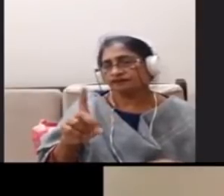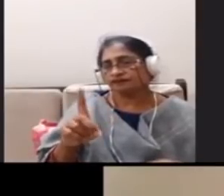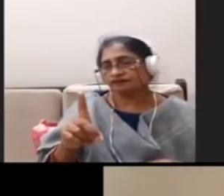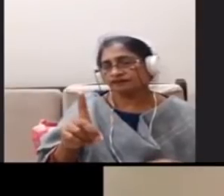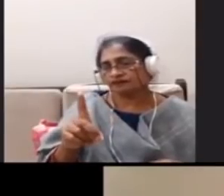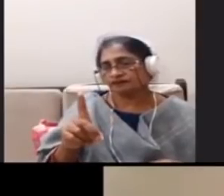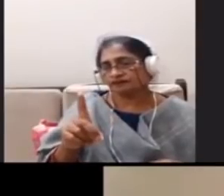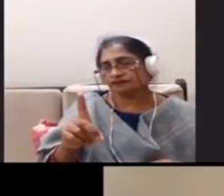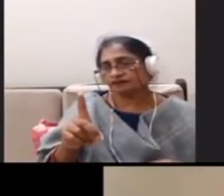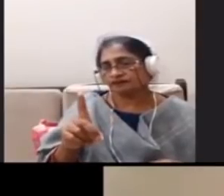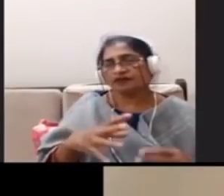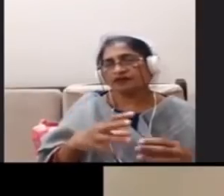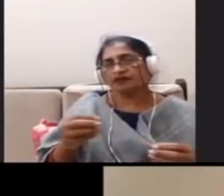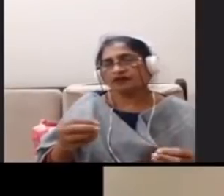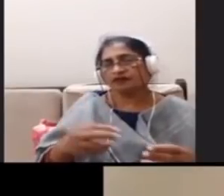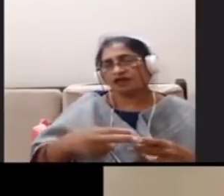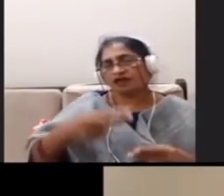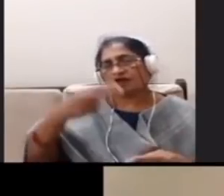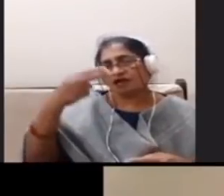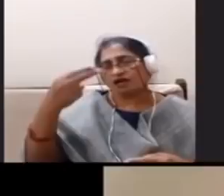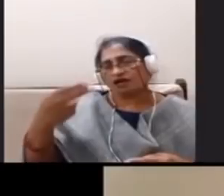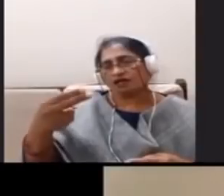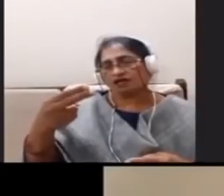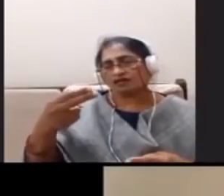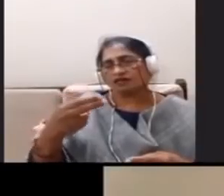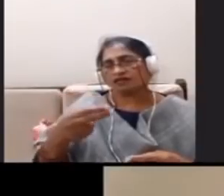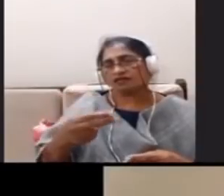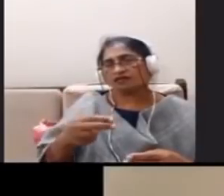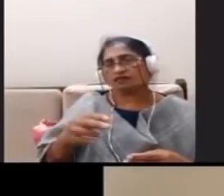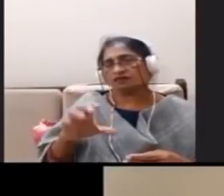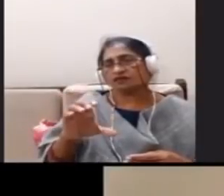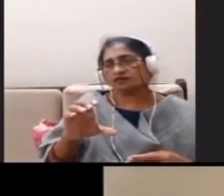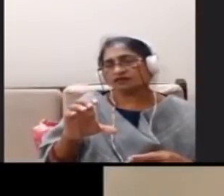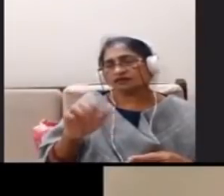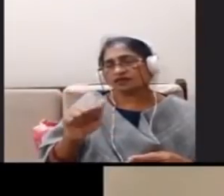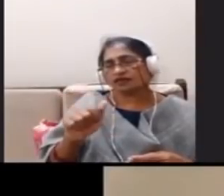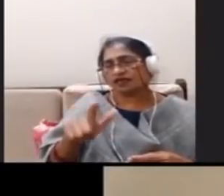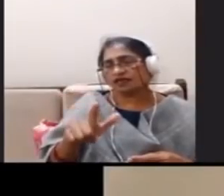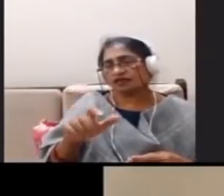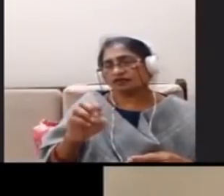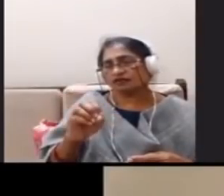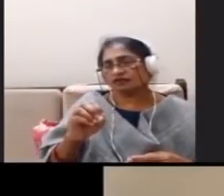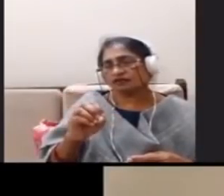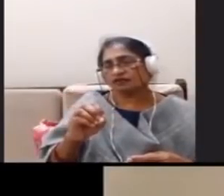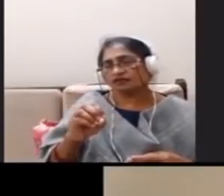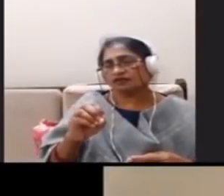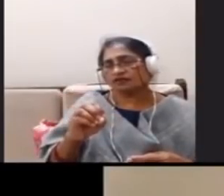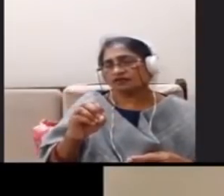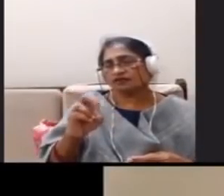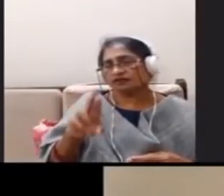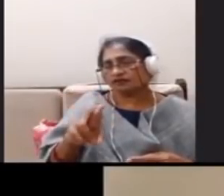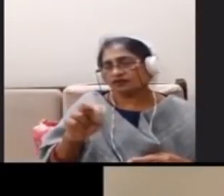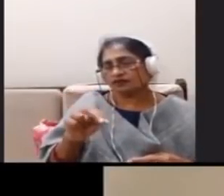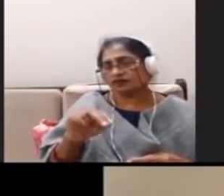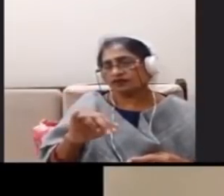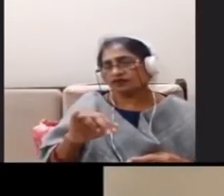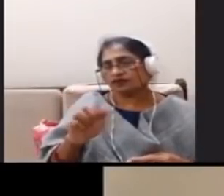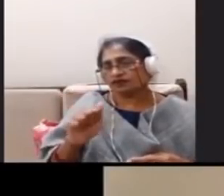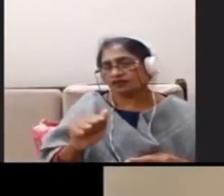he obtained the highest honors of University of California, Davis, California Assembly Fellow, California